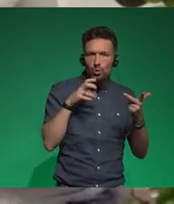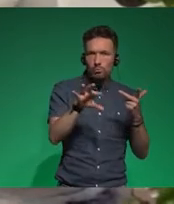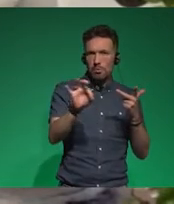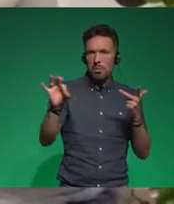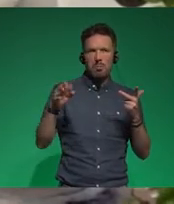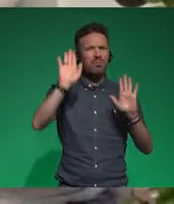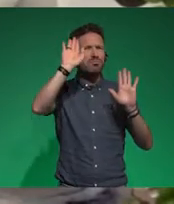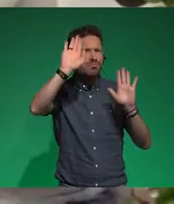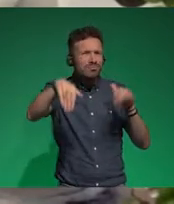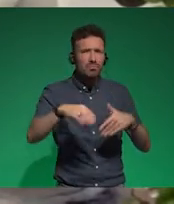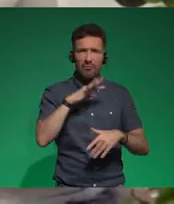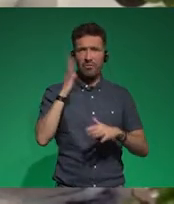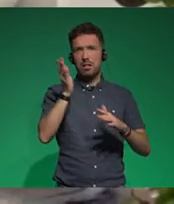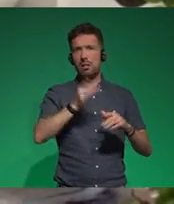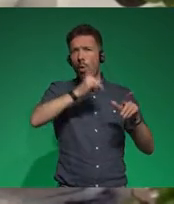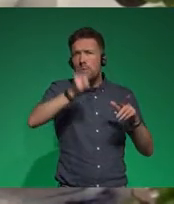many. And